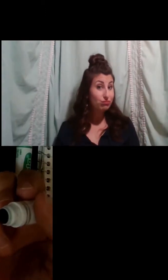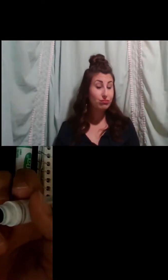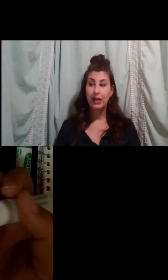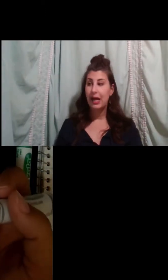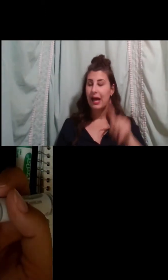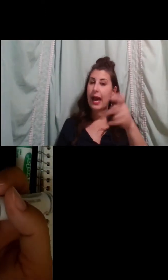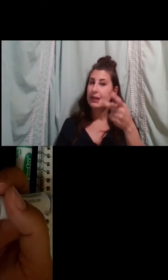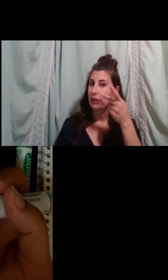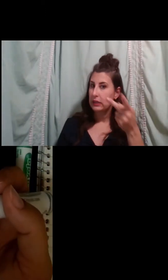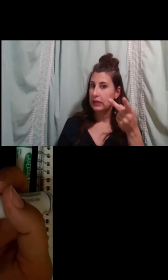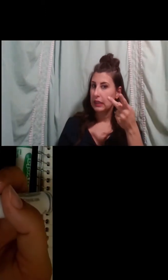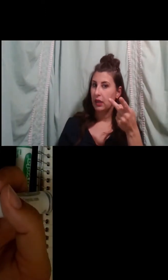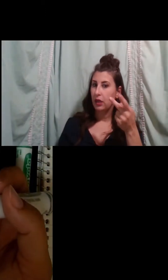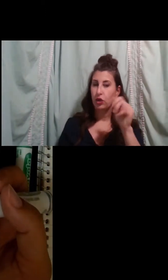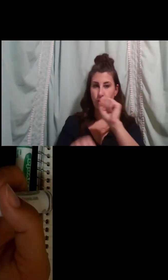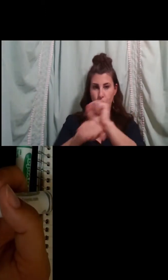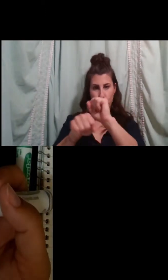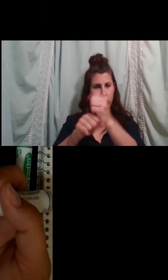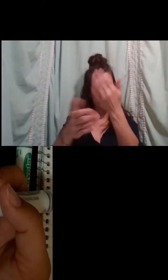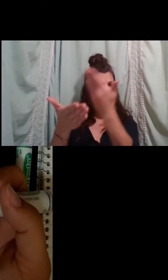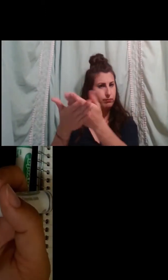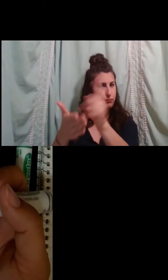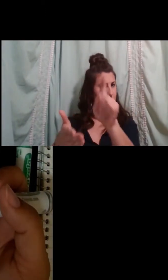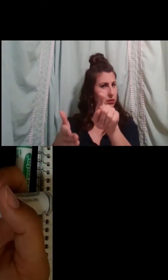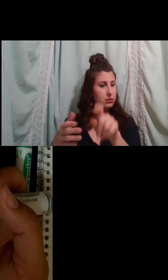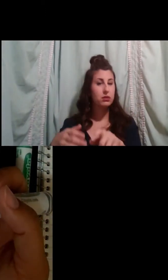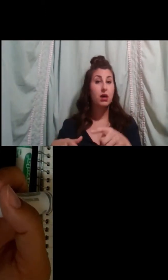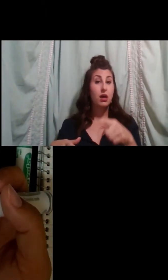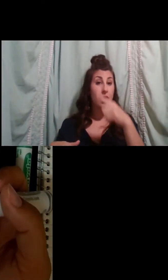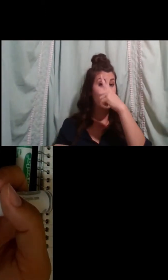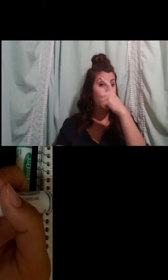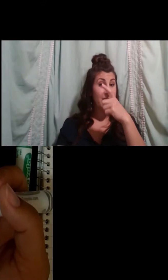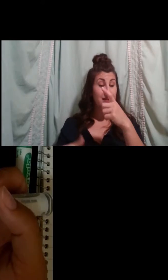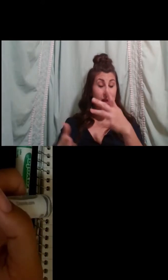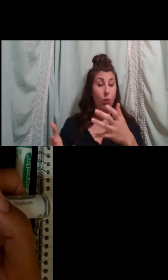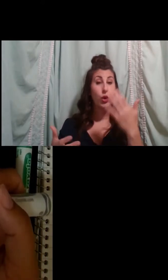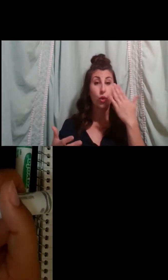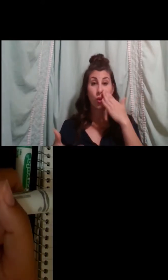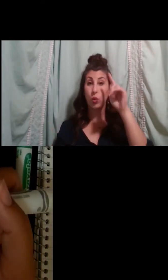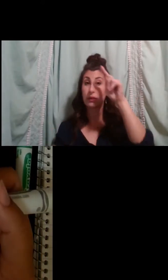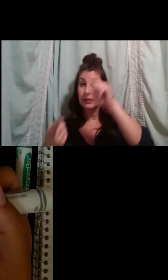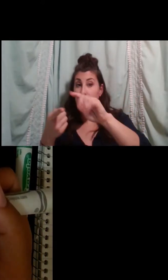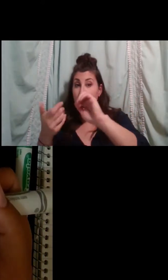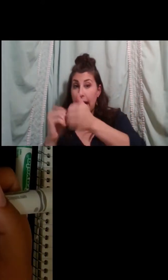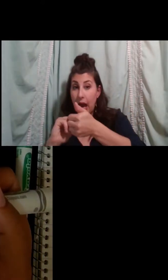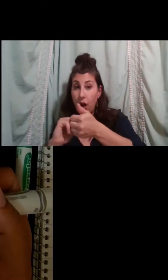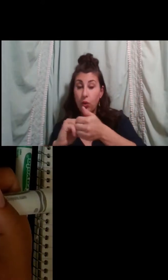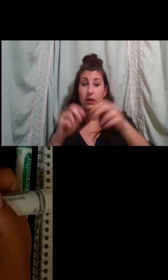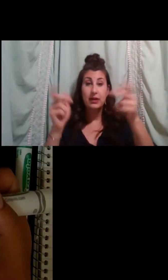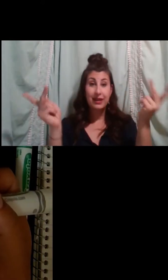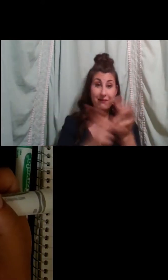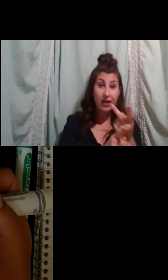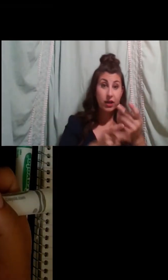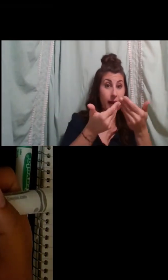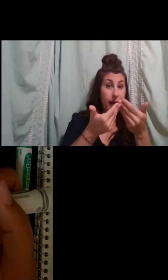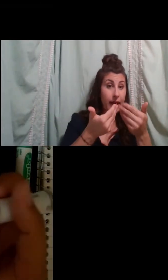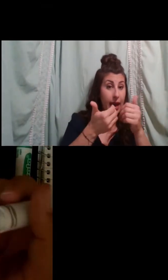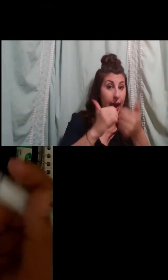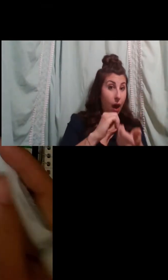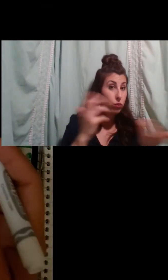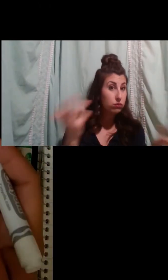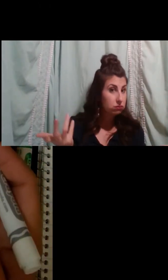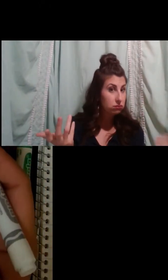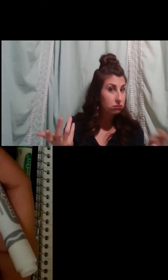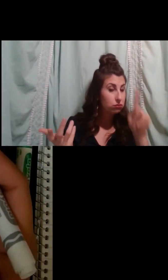Okay, I need to see your work for both if I'm asking for you to simplify and evaluate. All right, to get to this, you have to